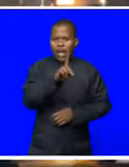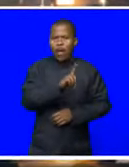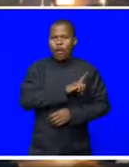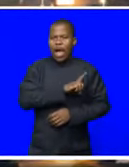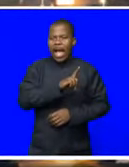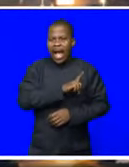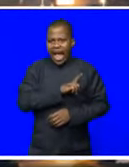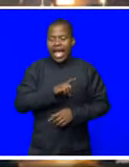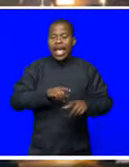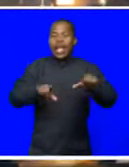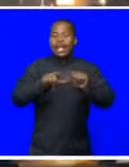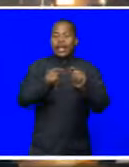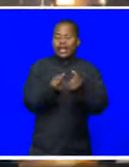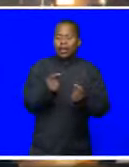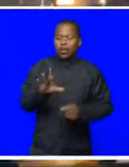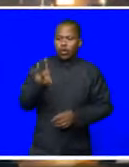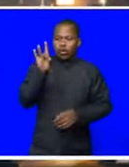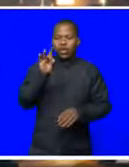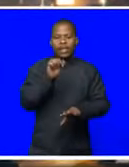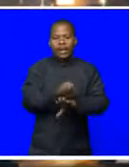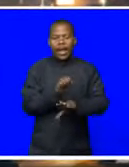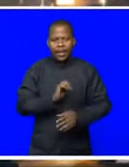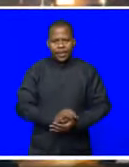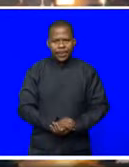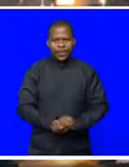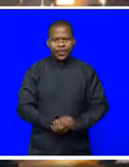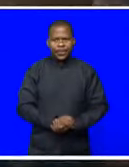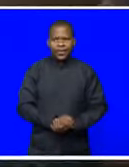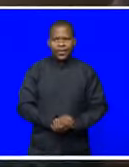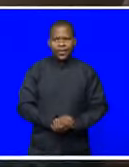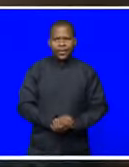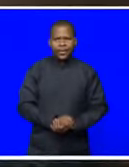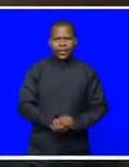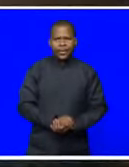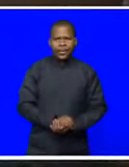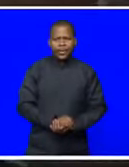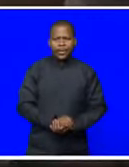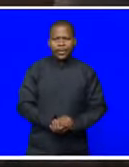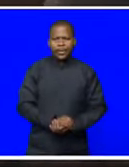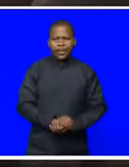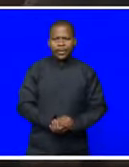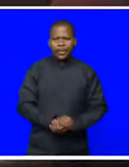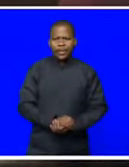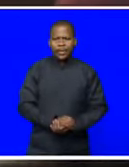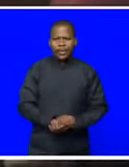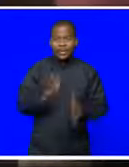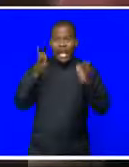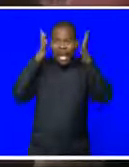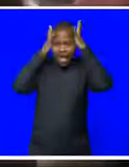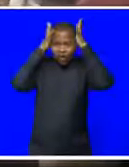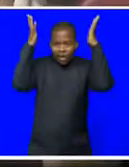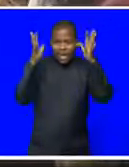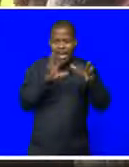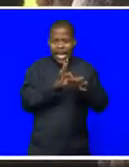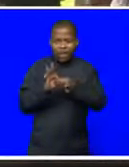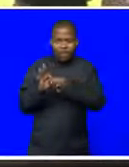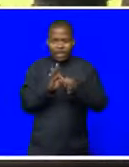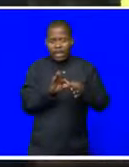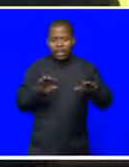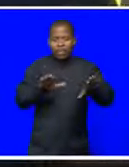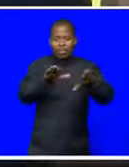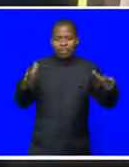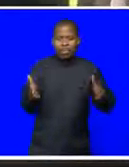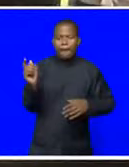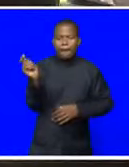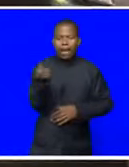assignment. Zulu was speaking to Eswatini TV Sports in Mbabane. Eswatini Table Tennis Federation will, for the very